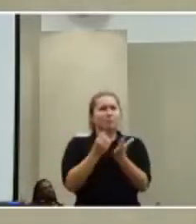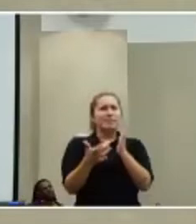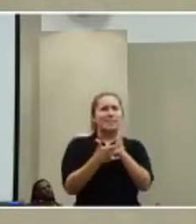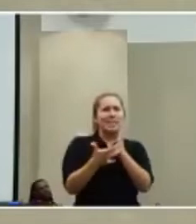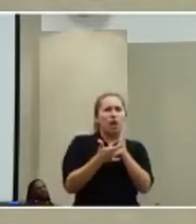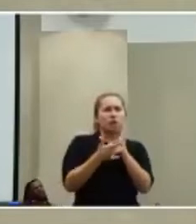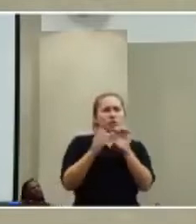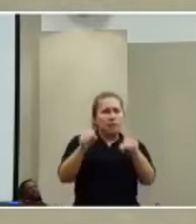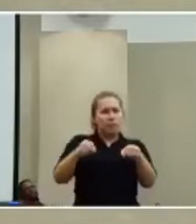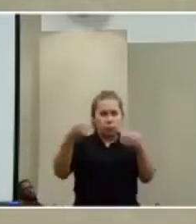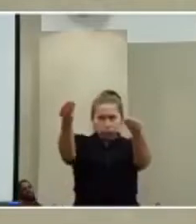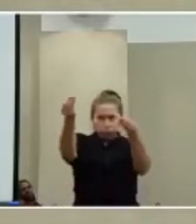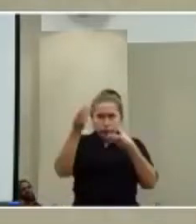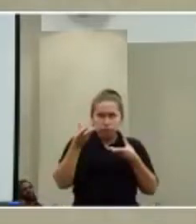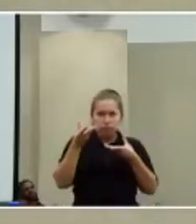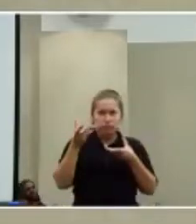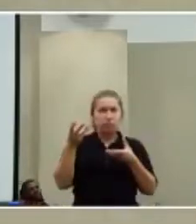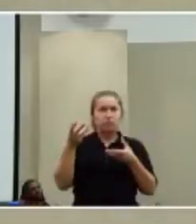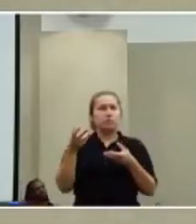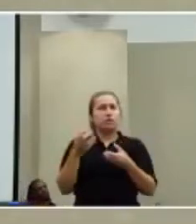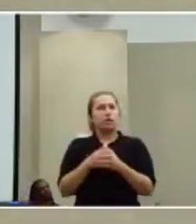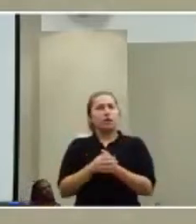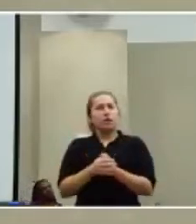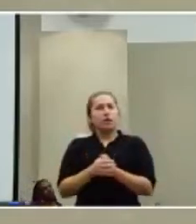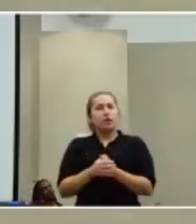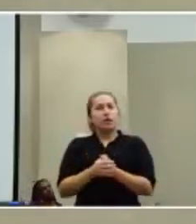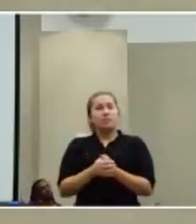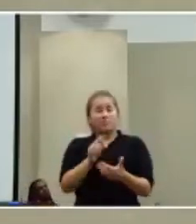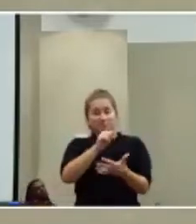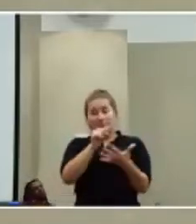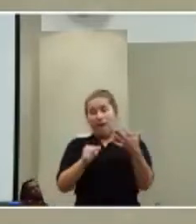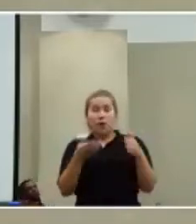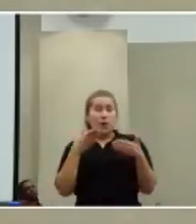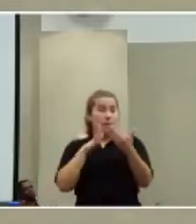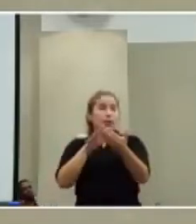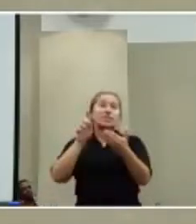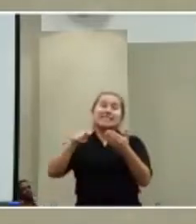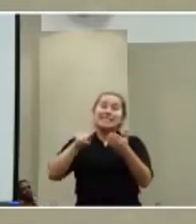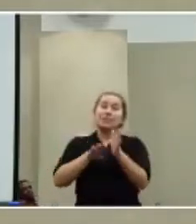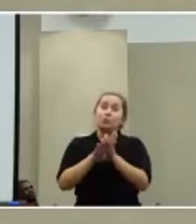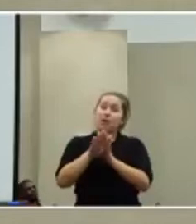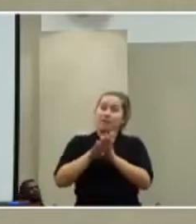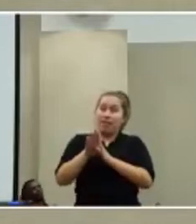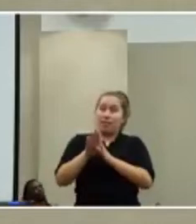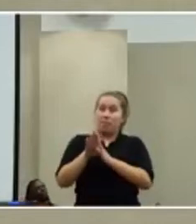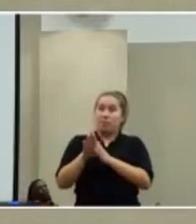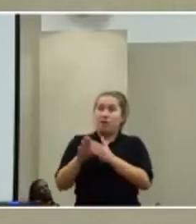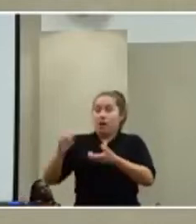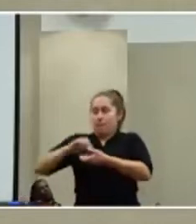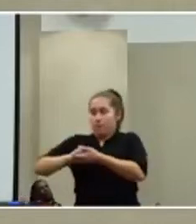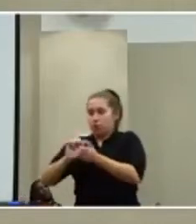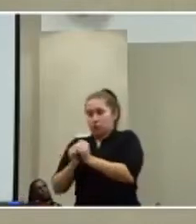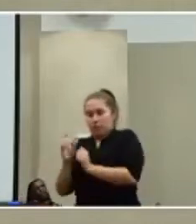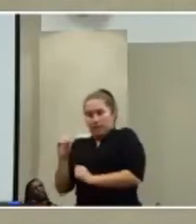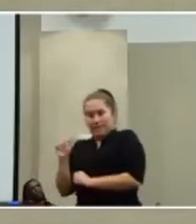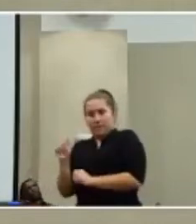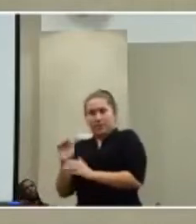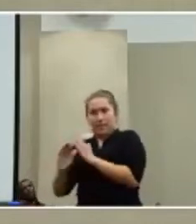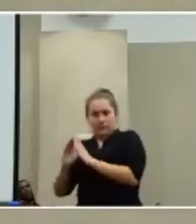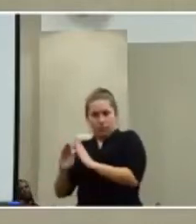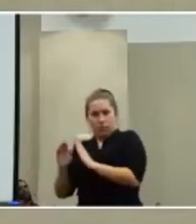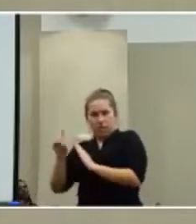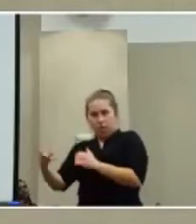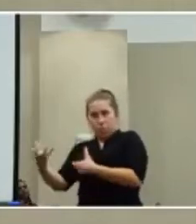to capture that information. All of those approaches need to be developed in partnership with the disability community